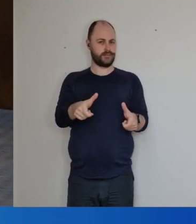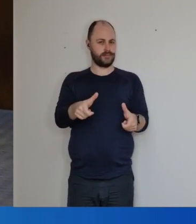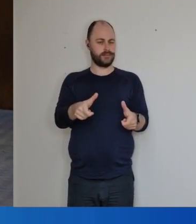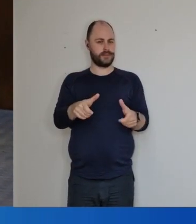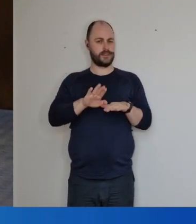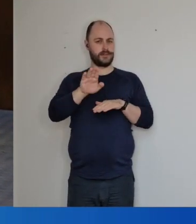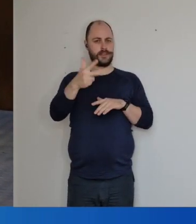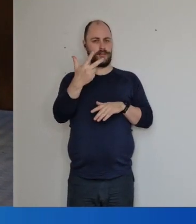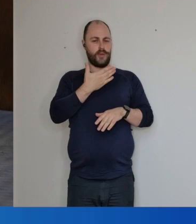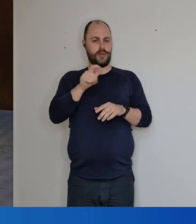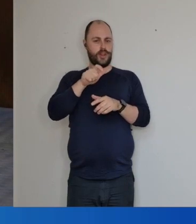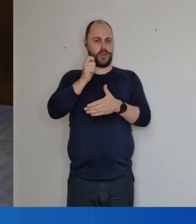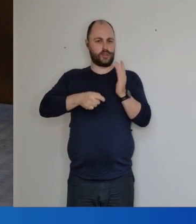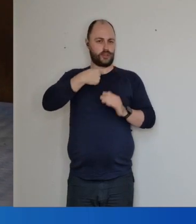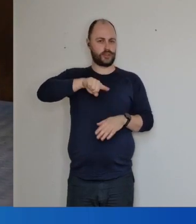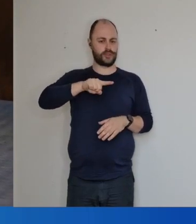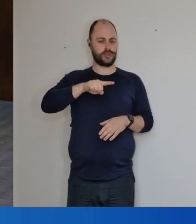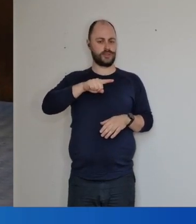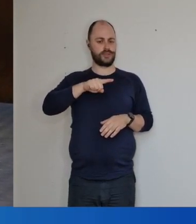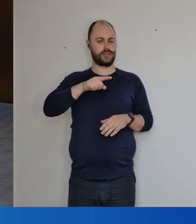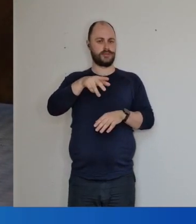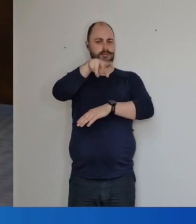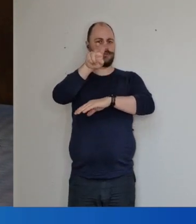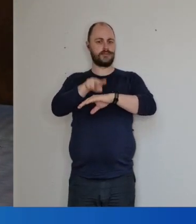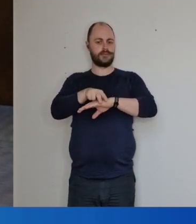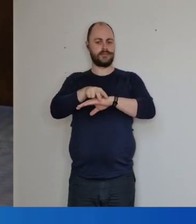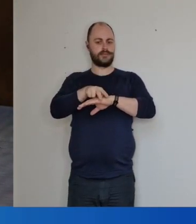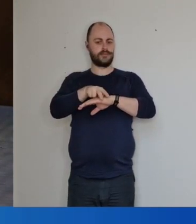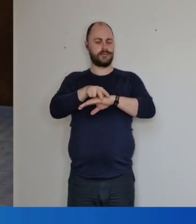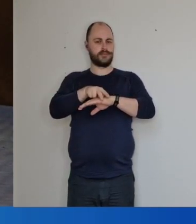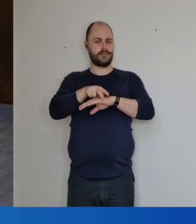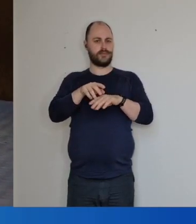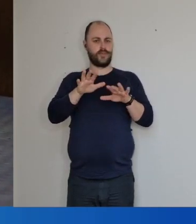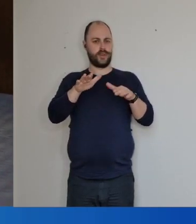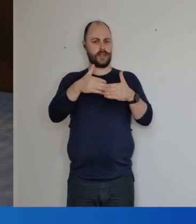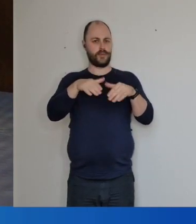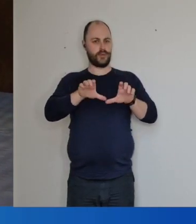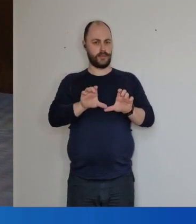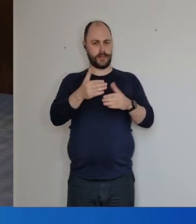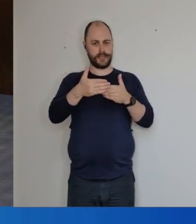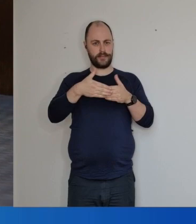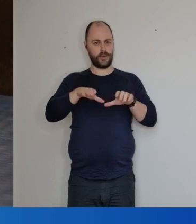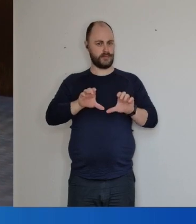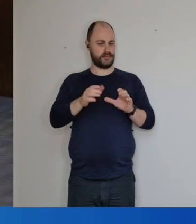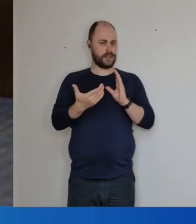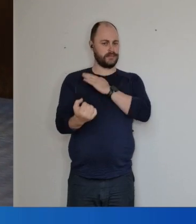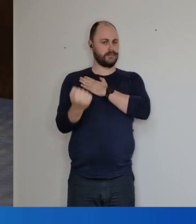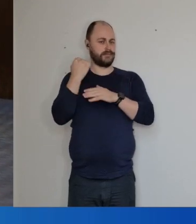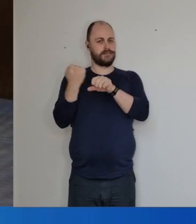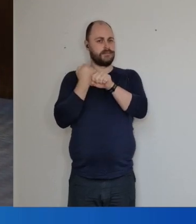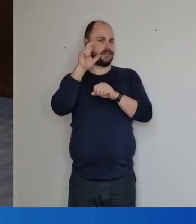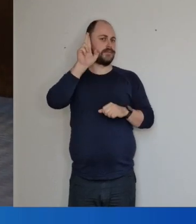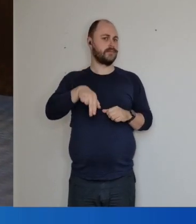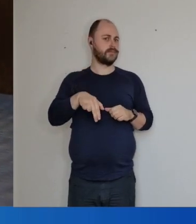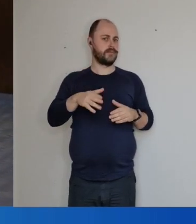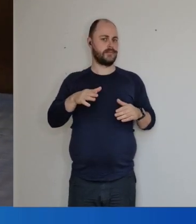full mount in step 3 and trying to pin us. So you're gonna lie down on your back and you're gonna get your feet really close to your butt. The closer they are to your ass,